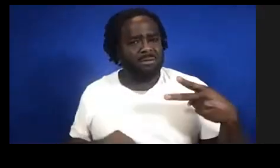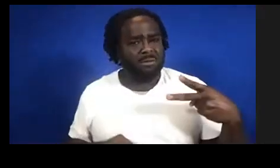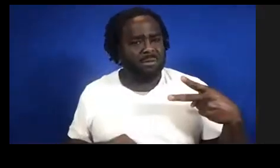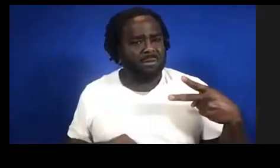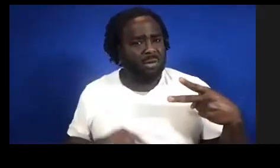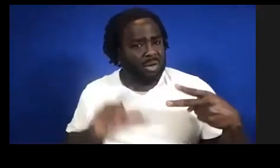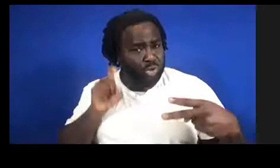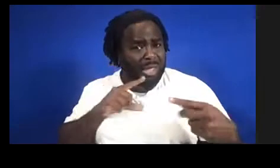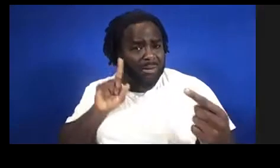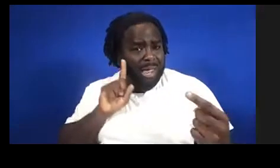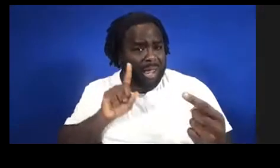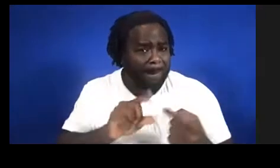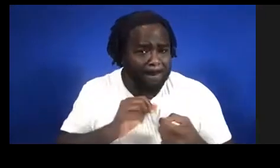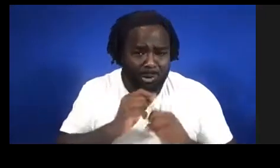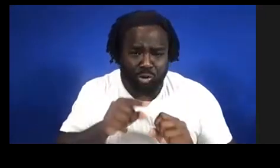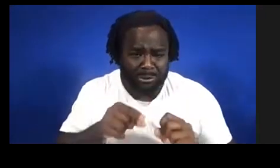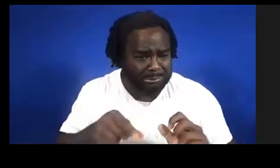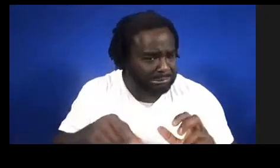ooh, you looking extra dead.